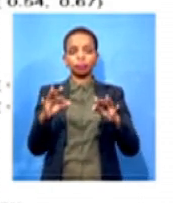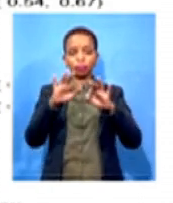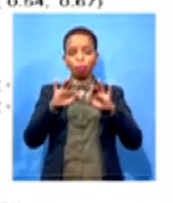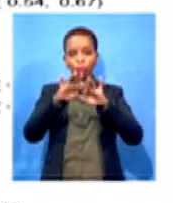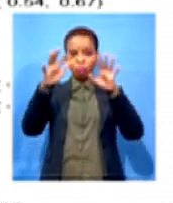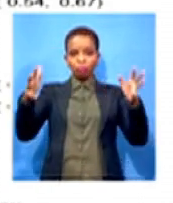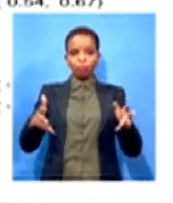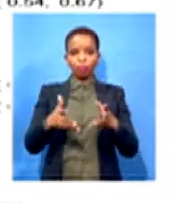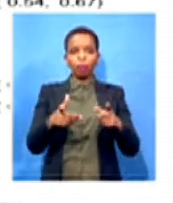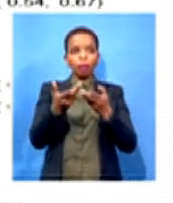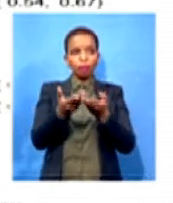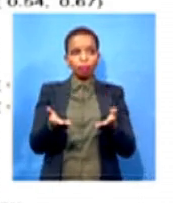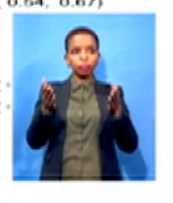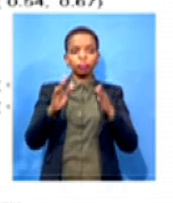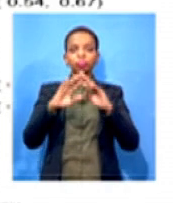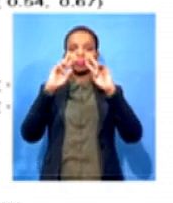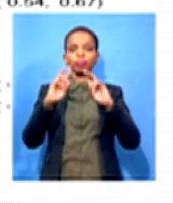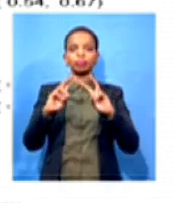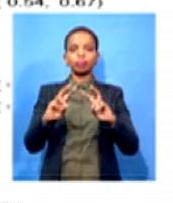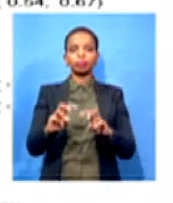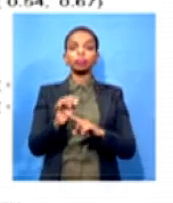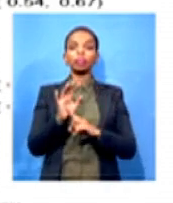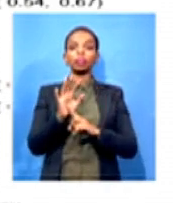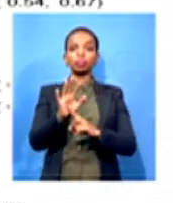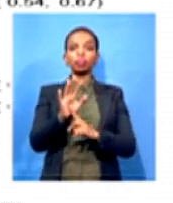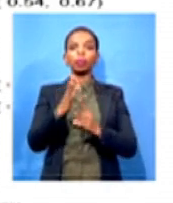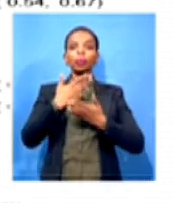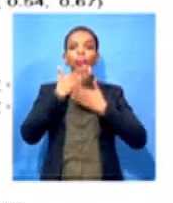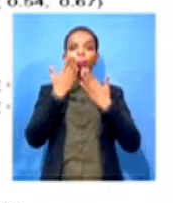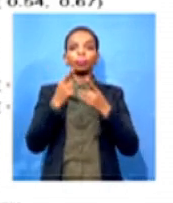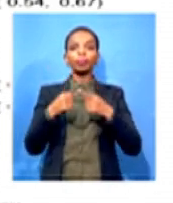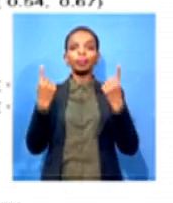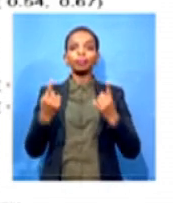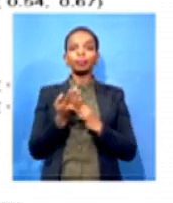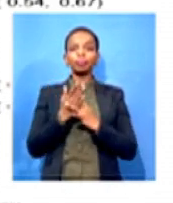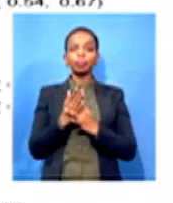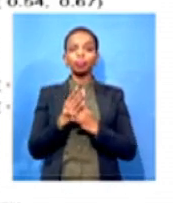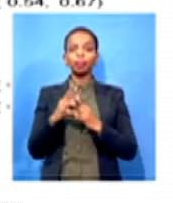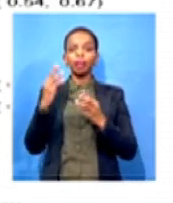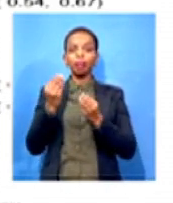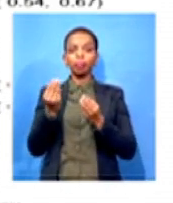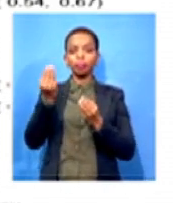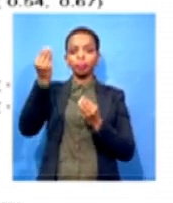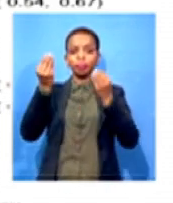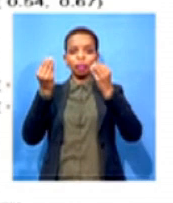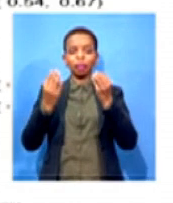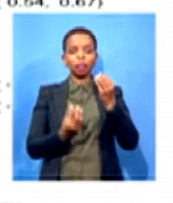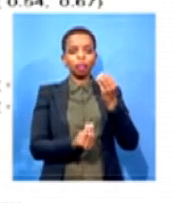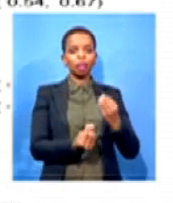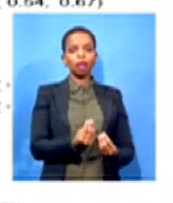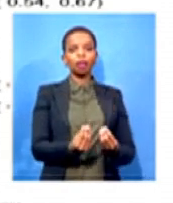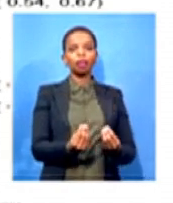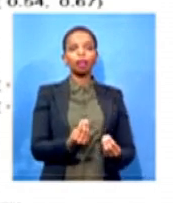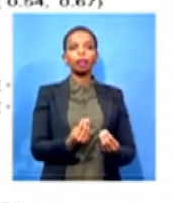not show a difference between children and adults in terms of susceptibility. So if you look at